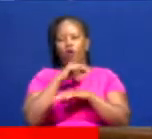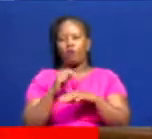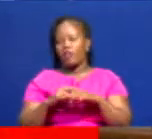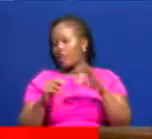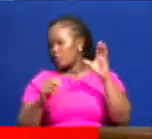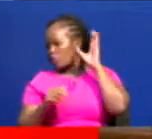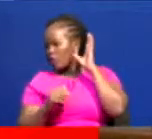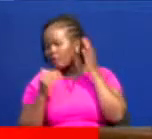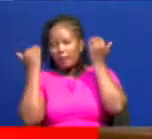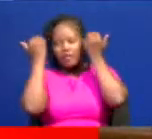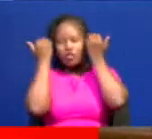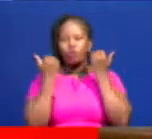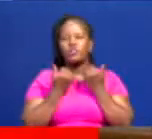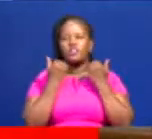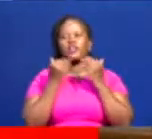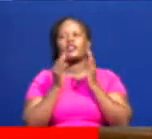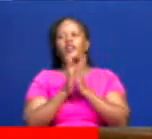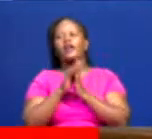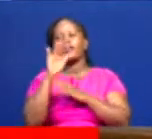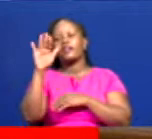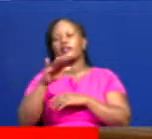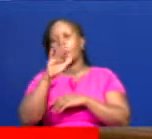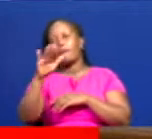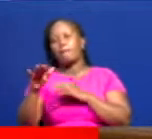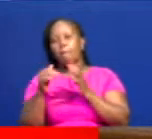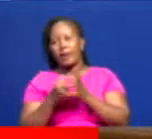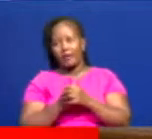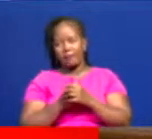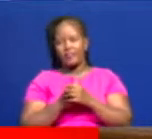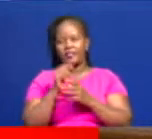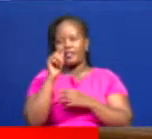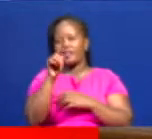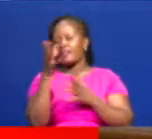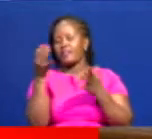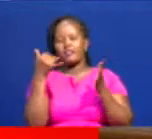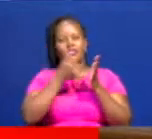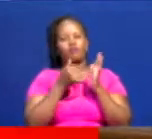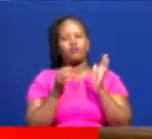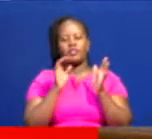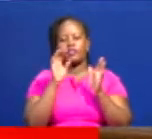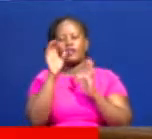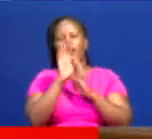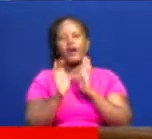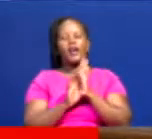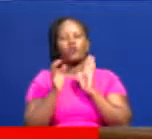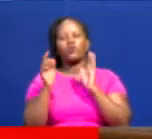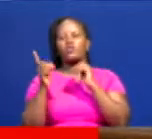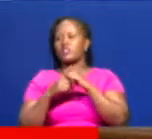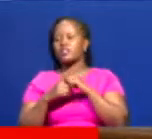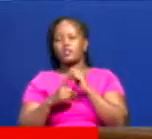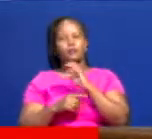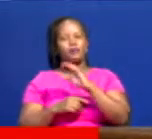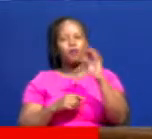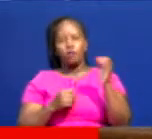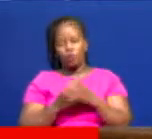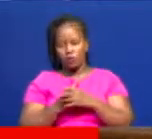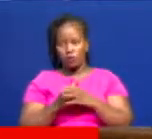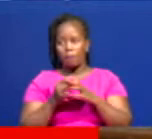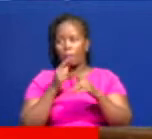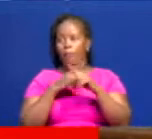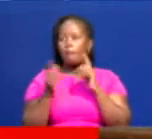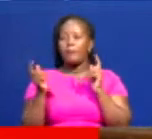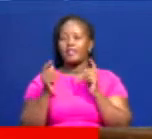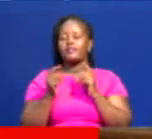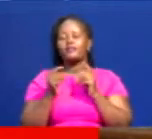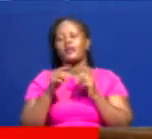judiciary, and of Parliament is not acceptable under Article 6. They are included in something else. But if you look at the Appropriation